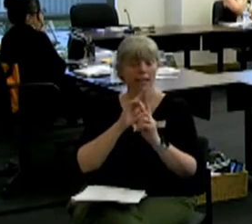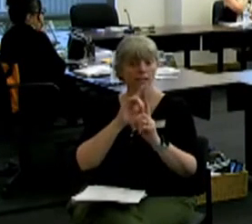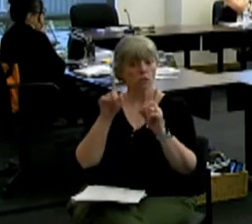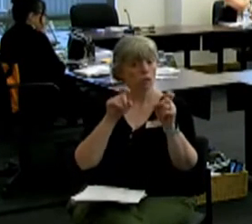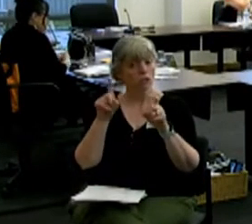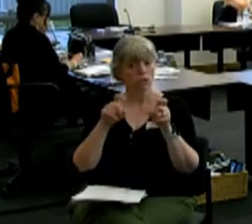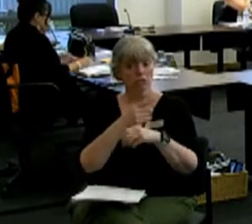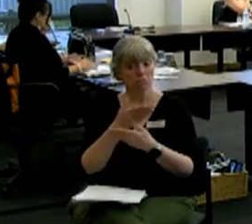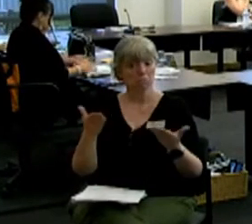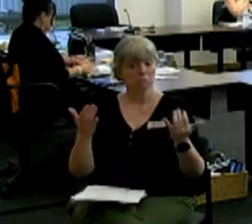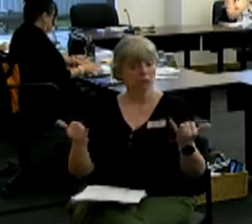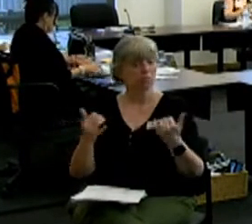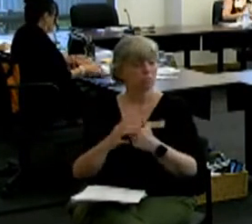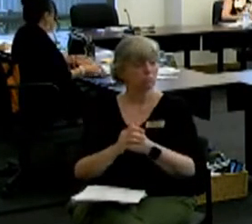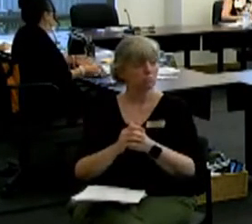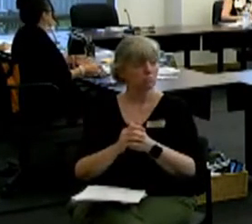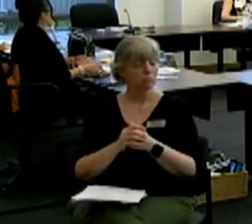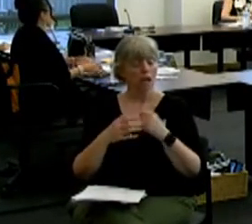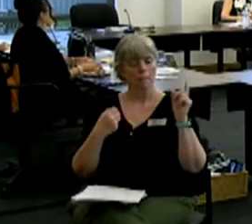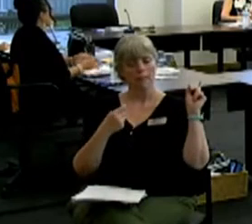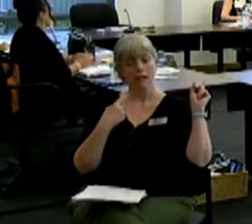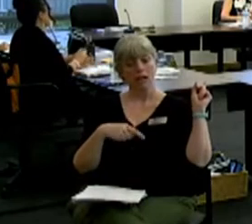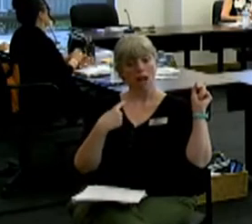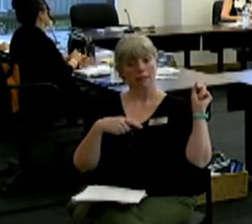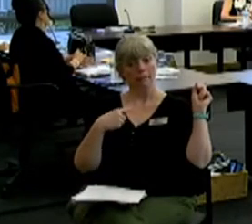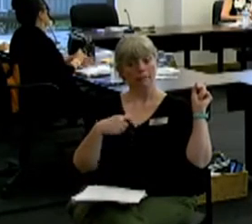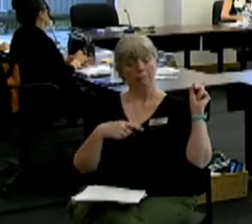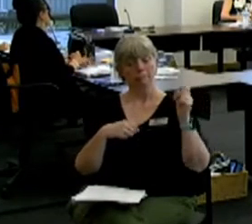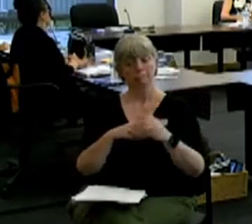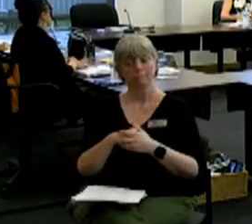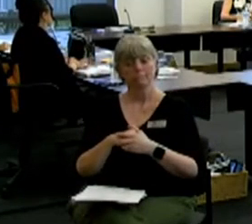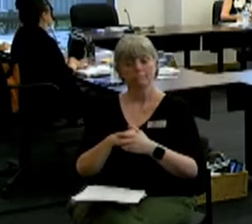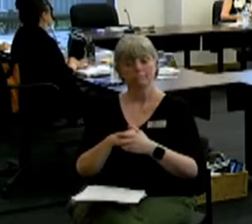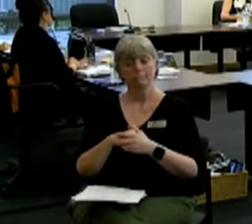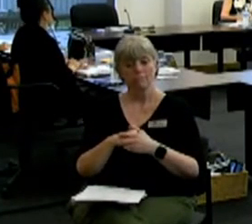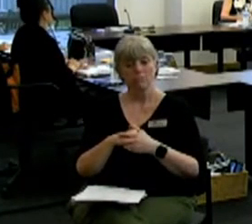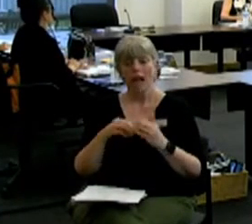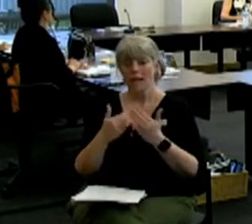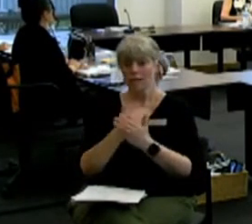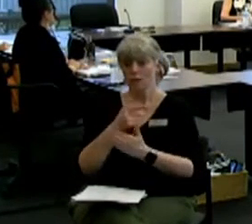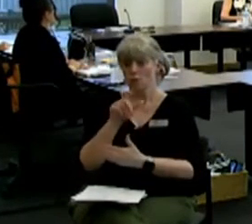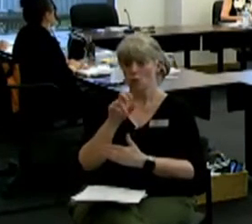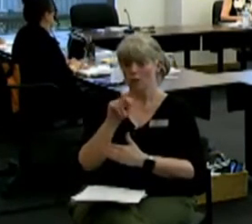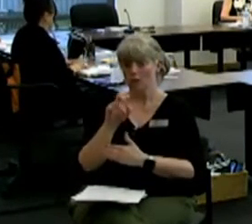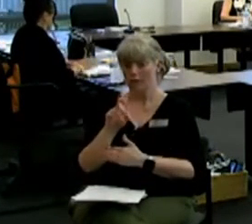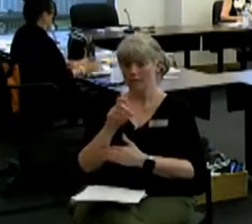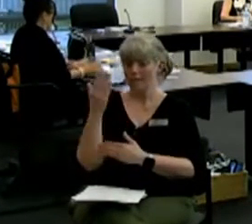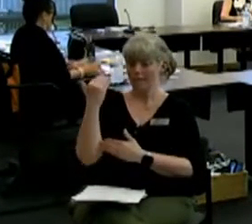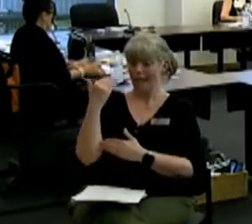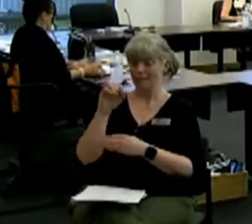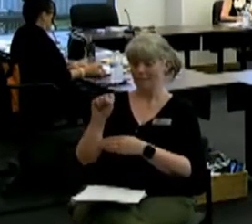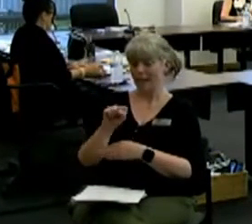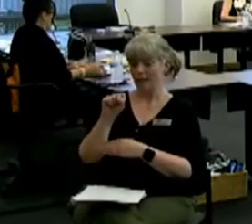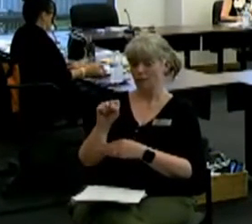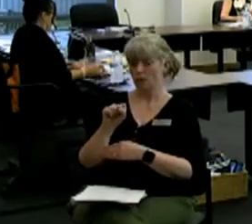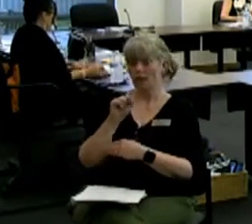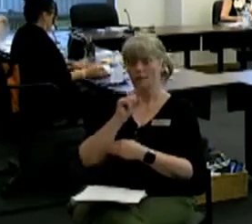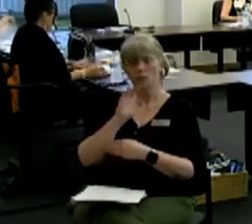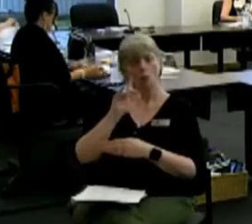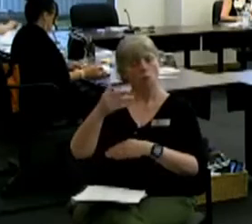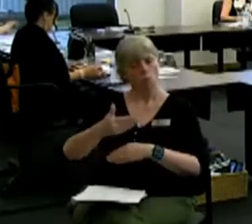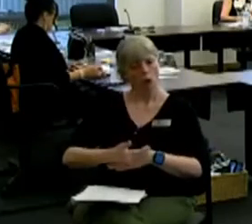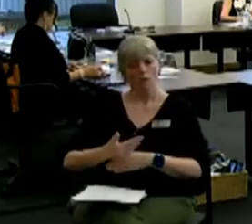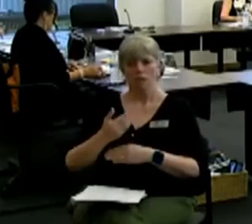have. I'm going to make a comment. I did the New Lenox Parade last Saturday. It was a